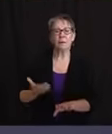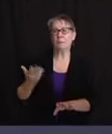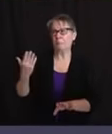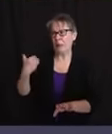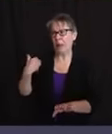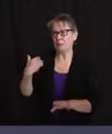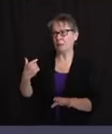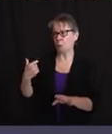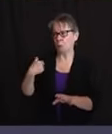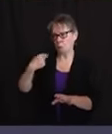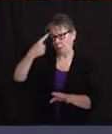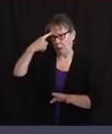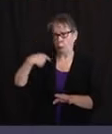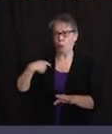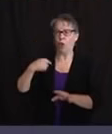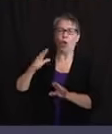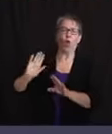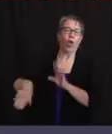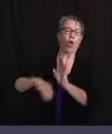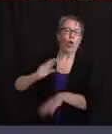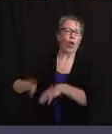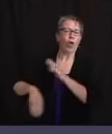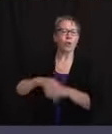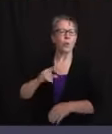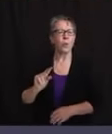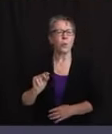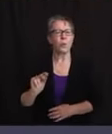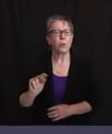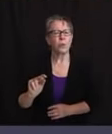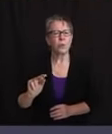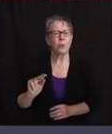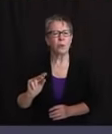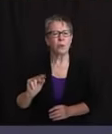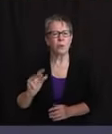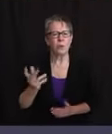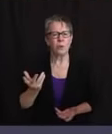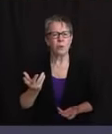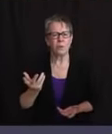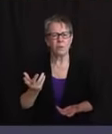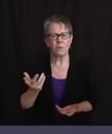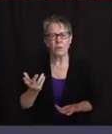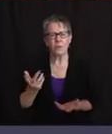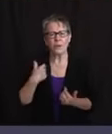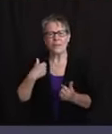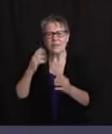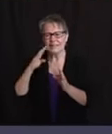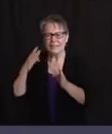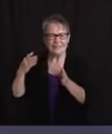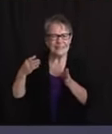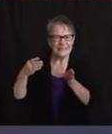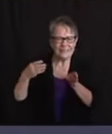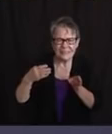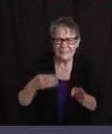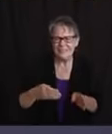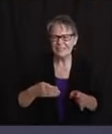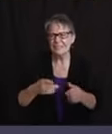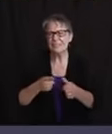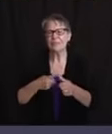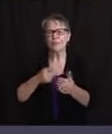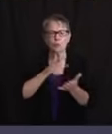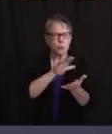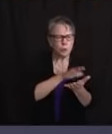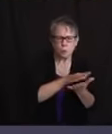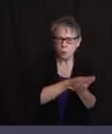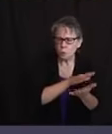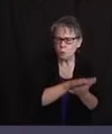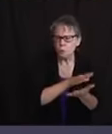our talent, which is why our schools and education system mean so much. And we have got to invest in our infrastructure. And